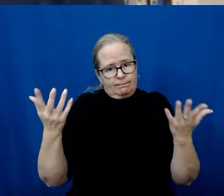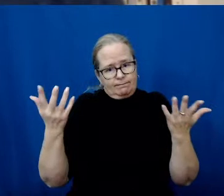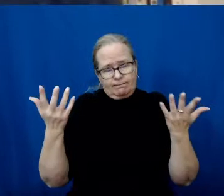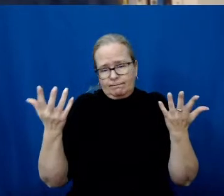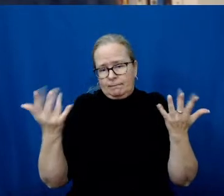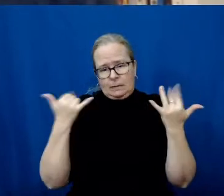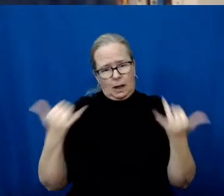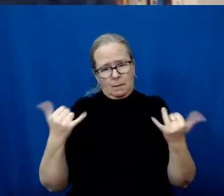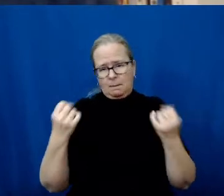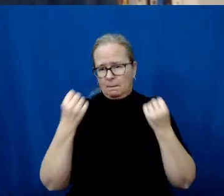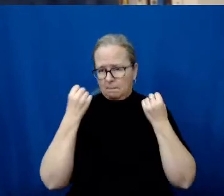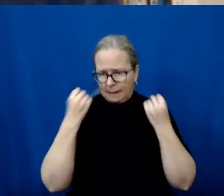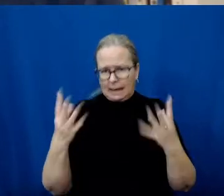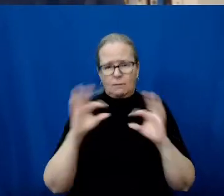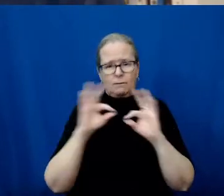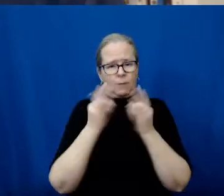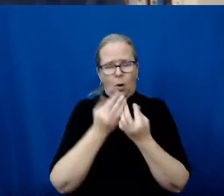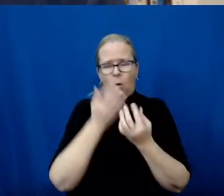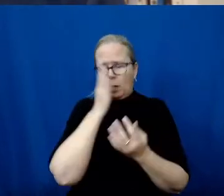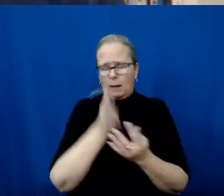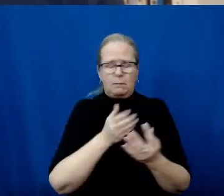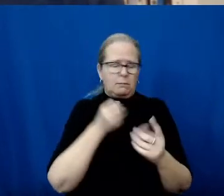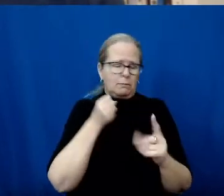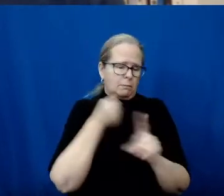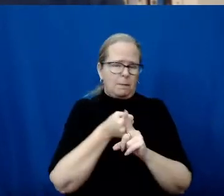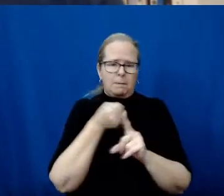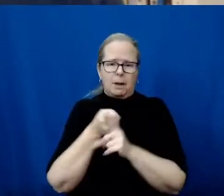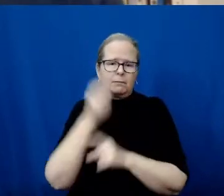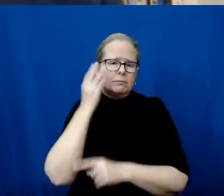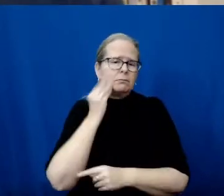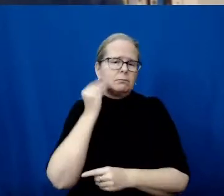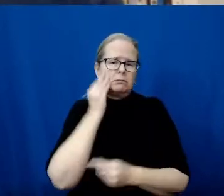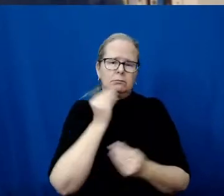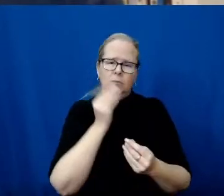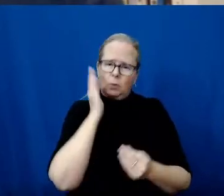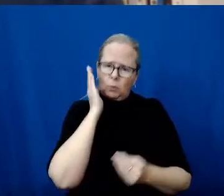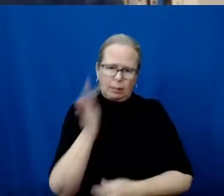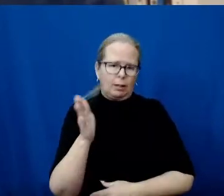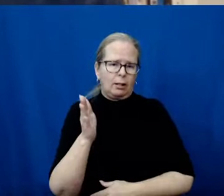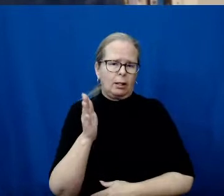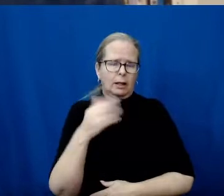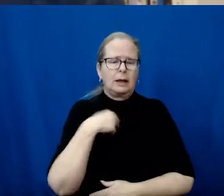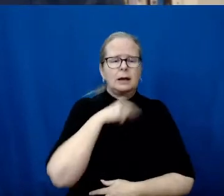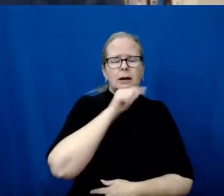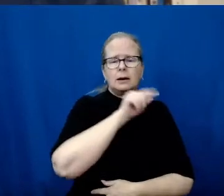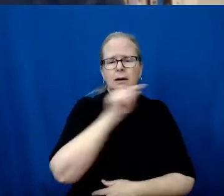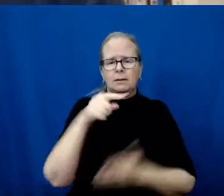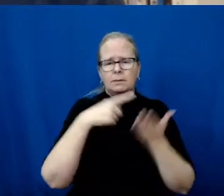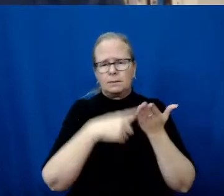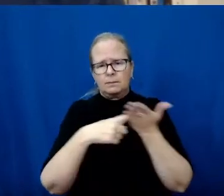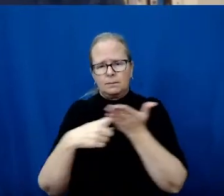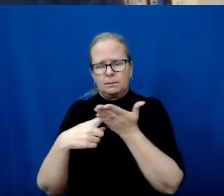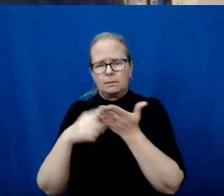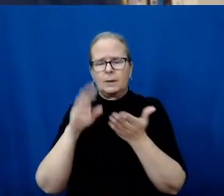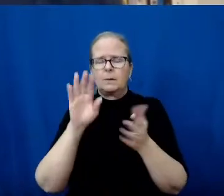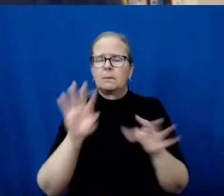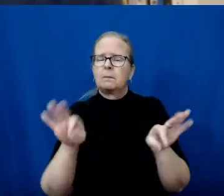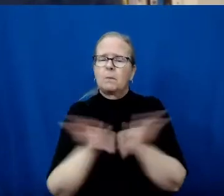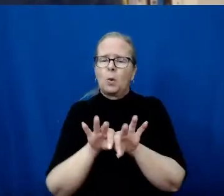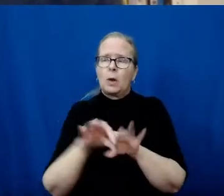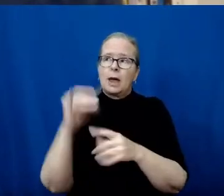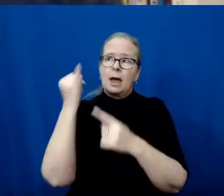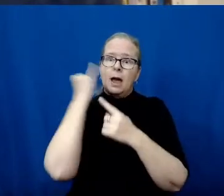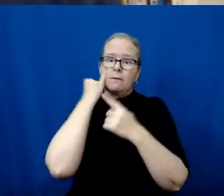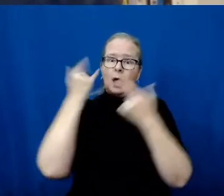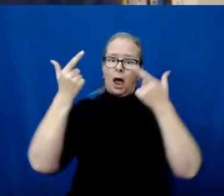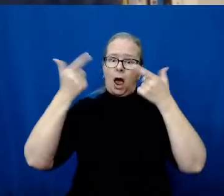conversation, as a family. And, like I said, welcome to last 18 months of my life. My kids have